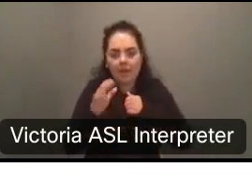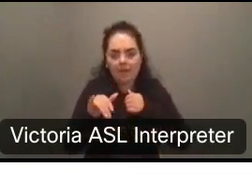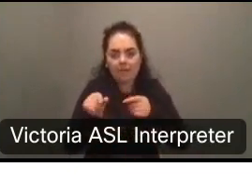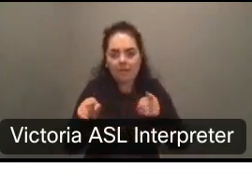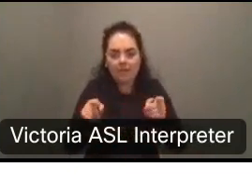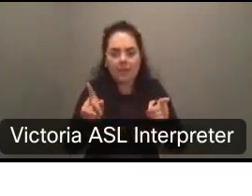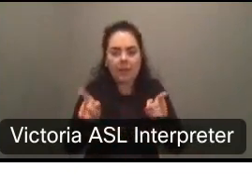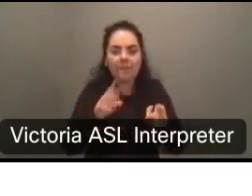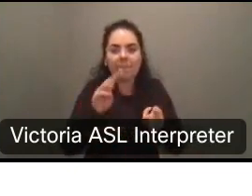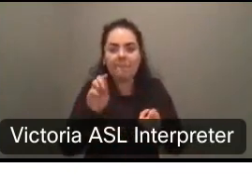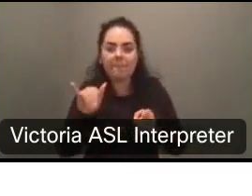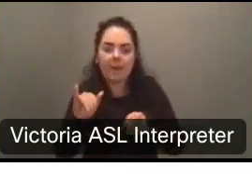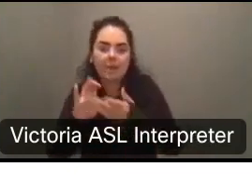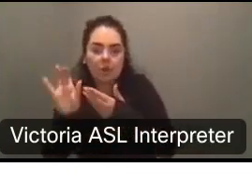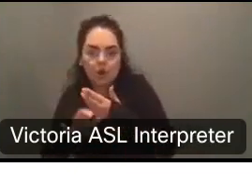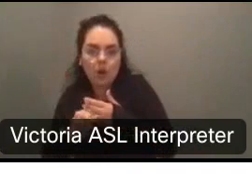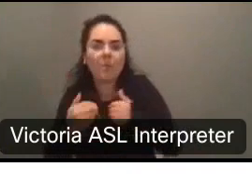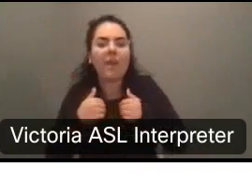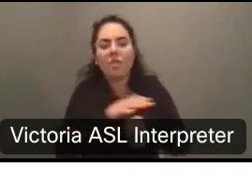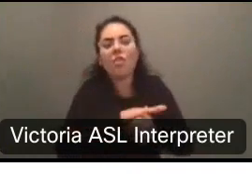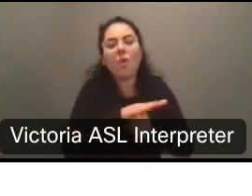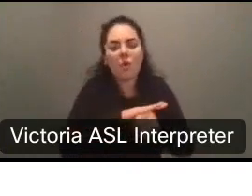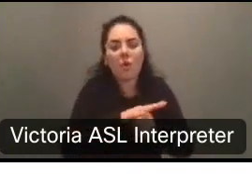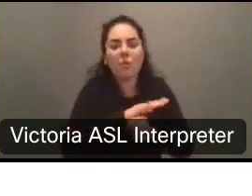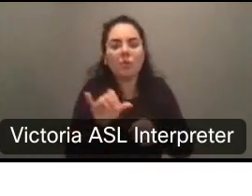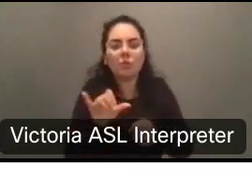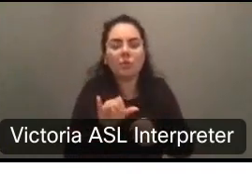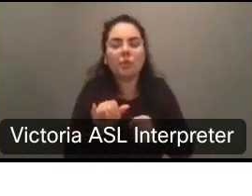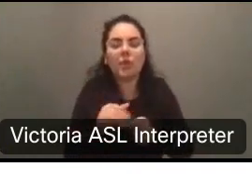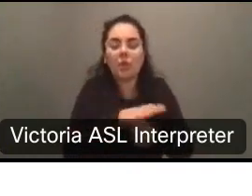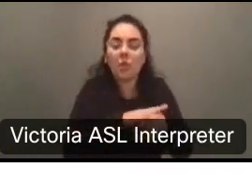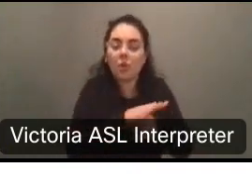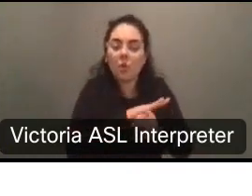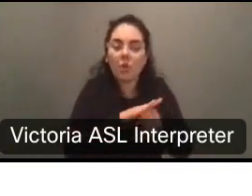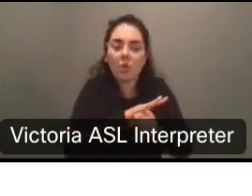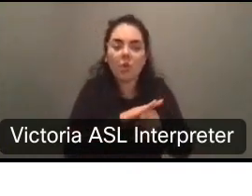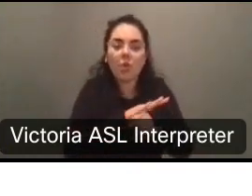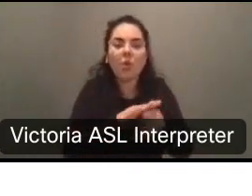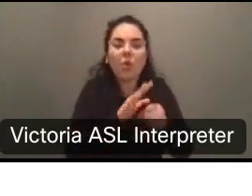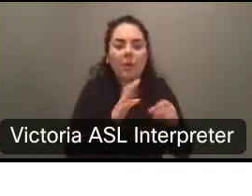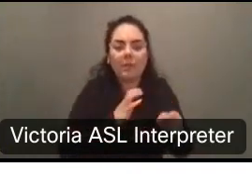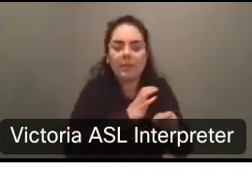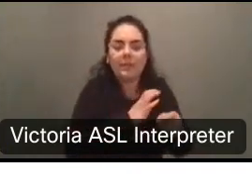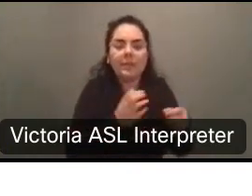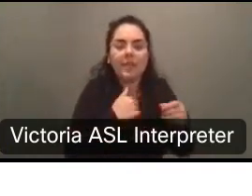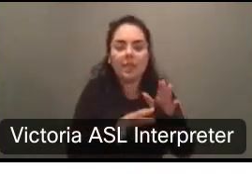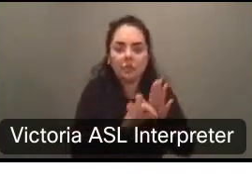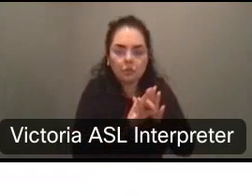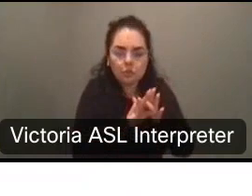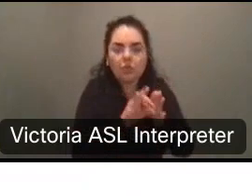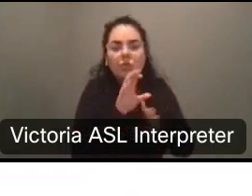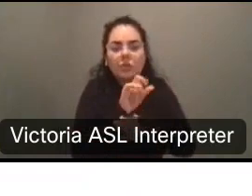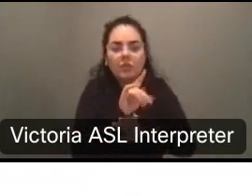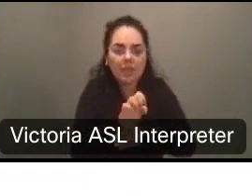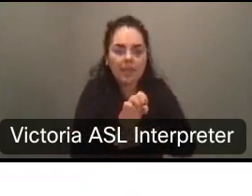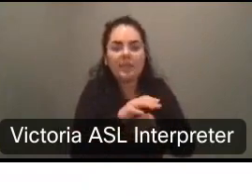also have local at each facility MyChart steering committees. And those local steering committees choose site-specific PI